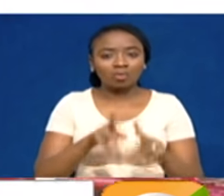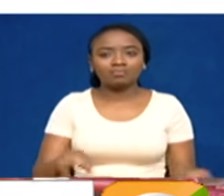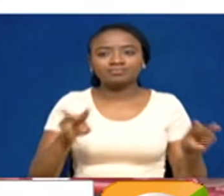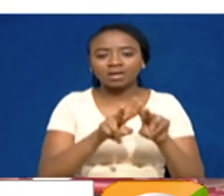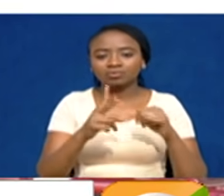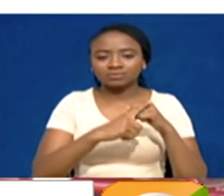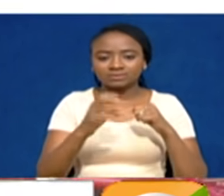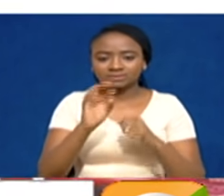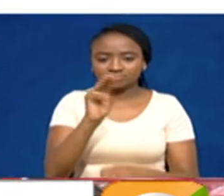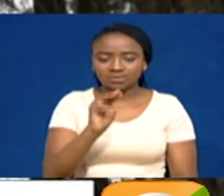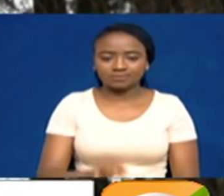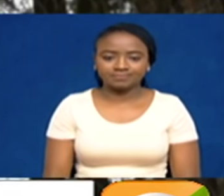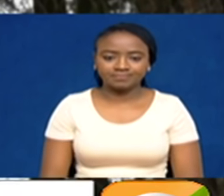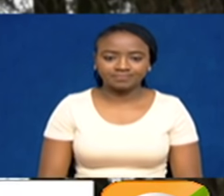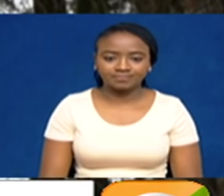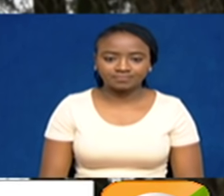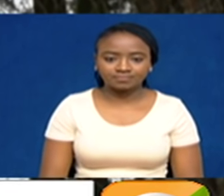over 60 million shillings.